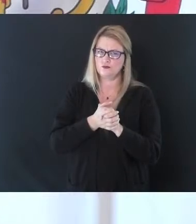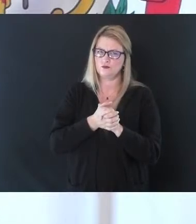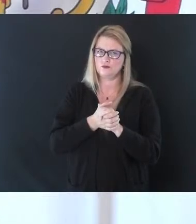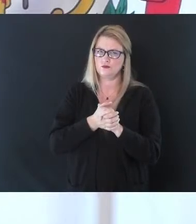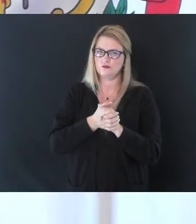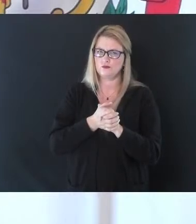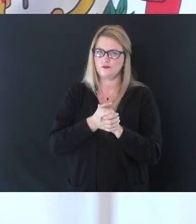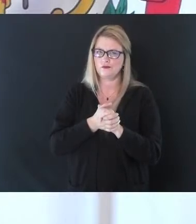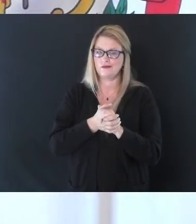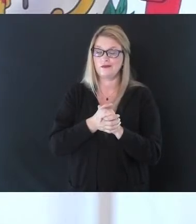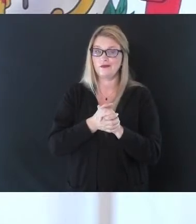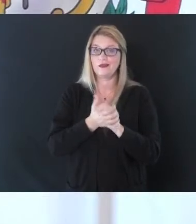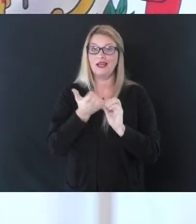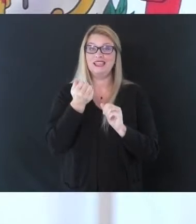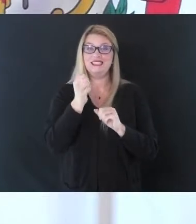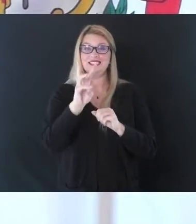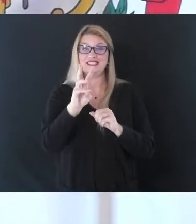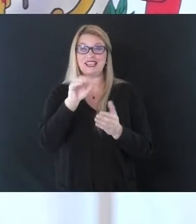Well, there's